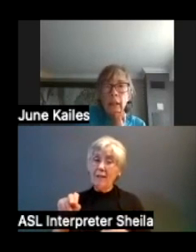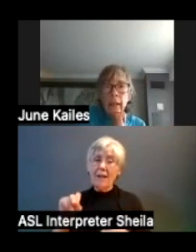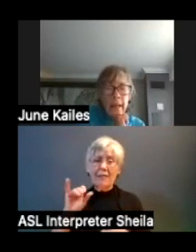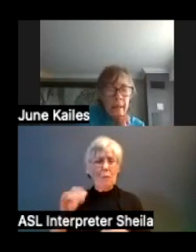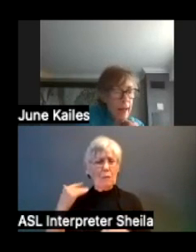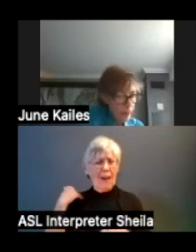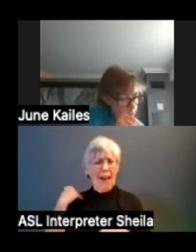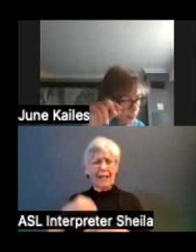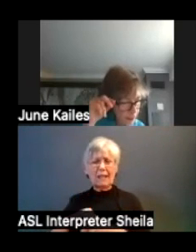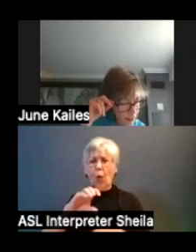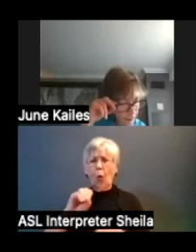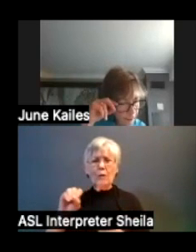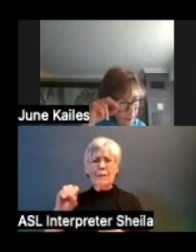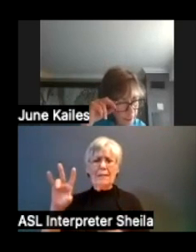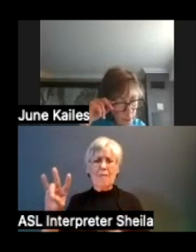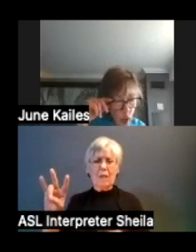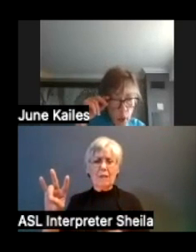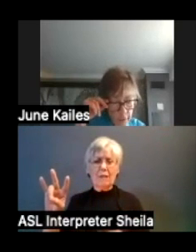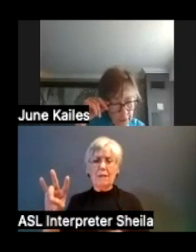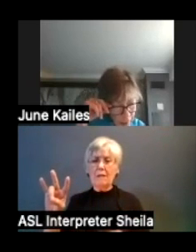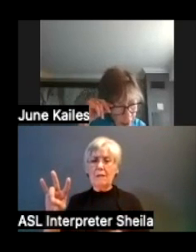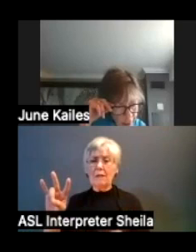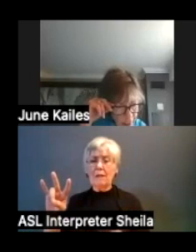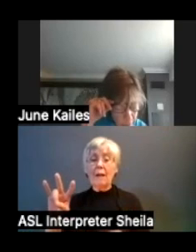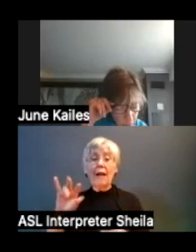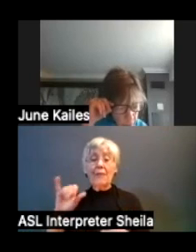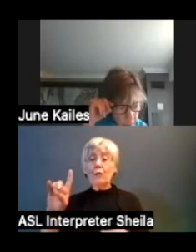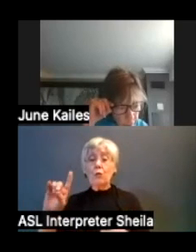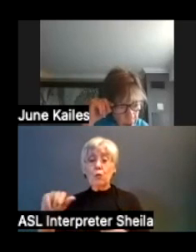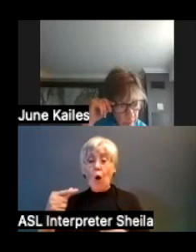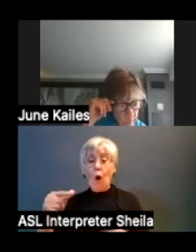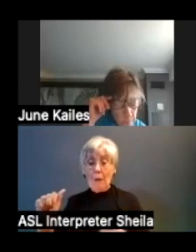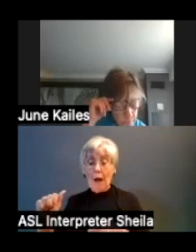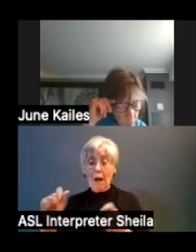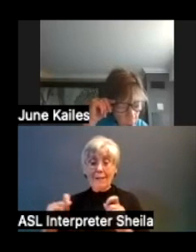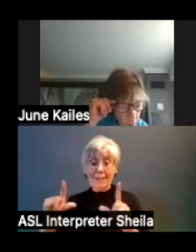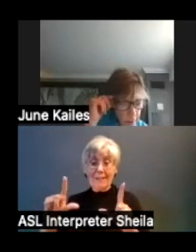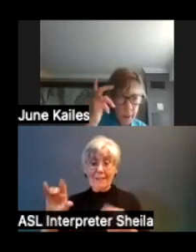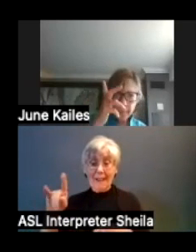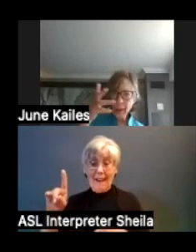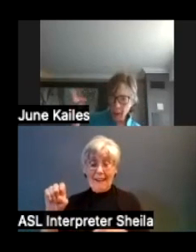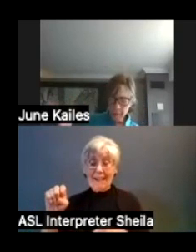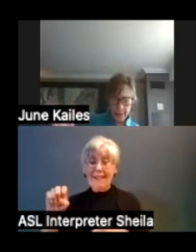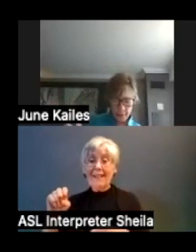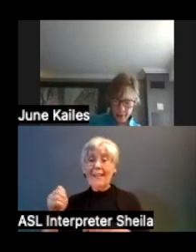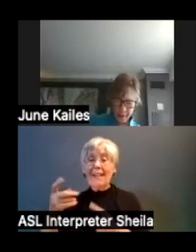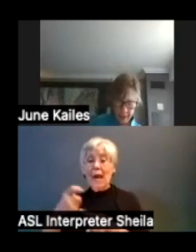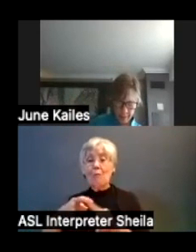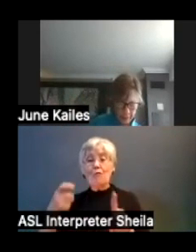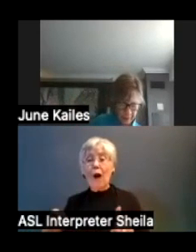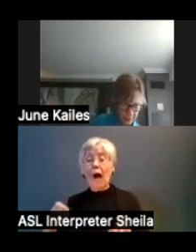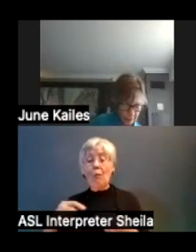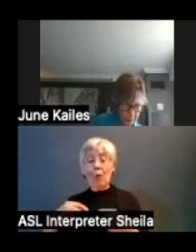07, and then the dogma slide came out of, you know, I was the one